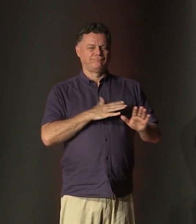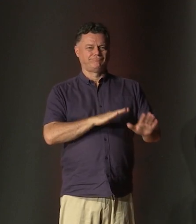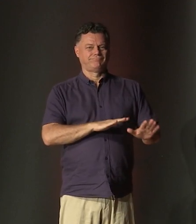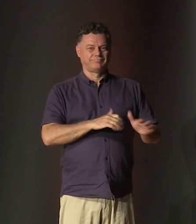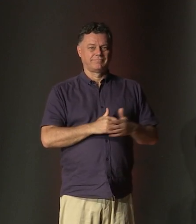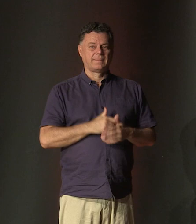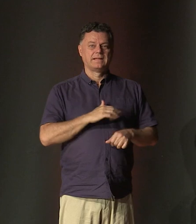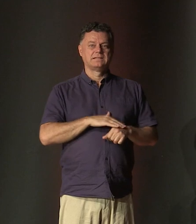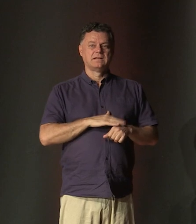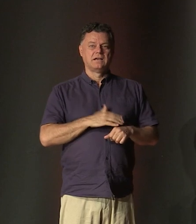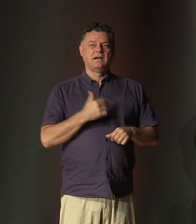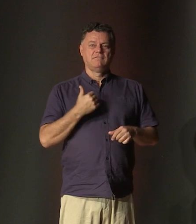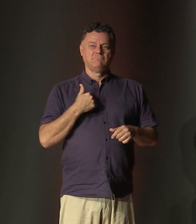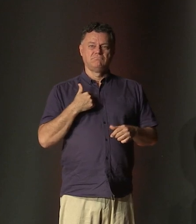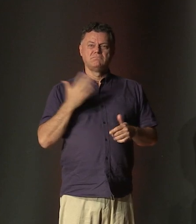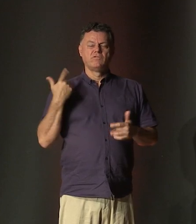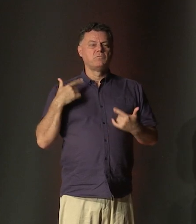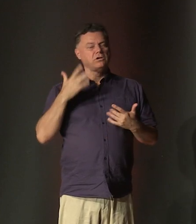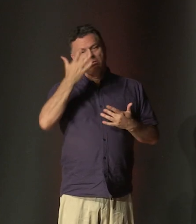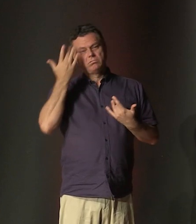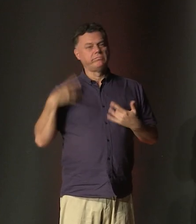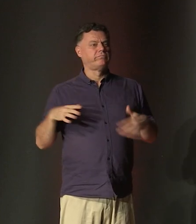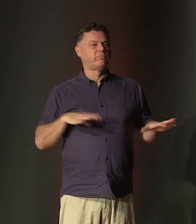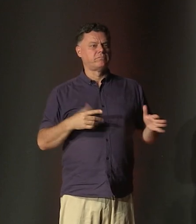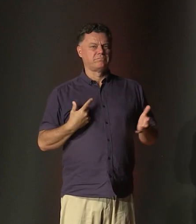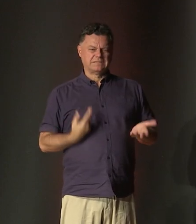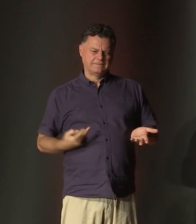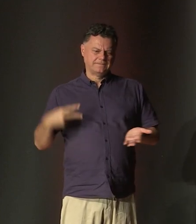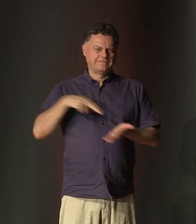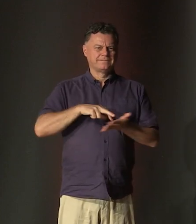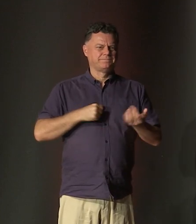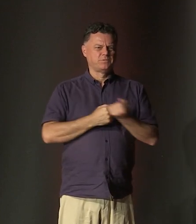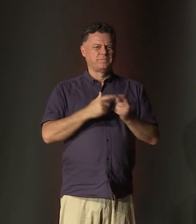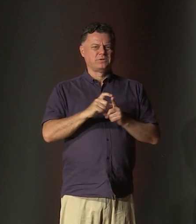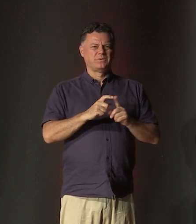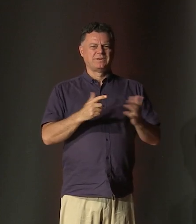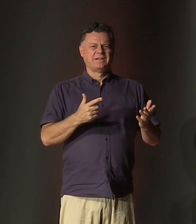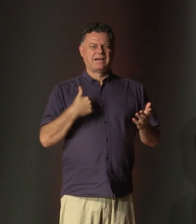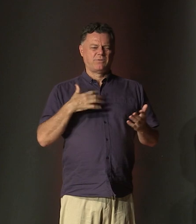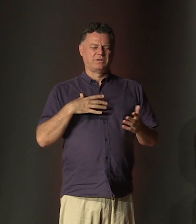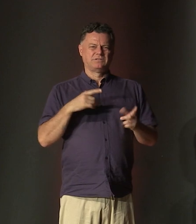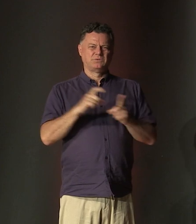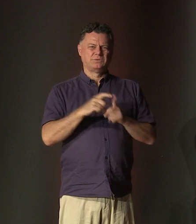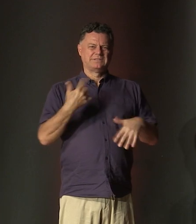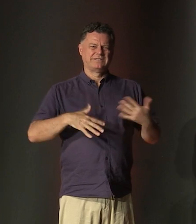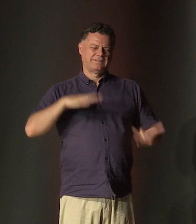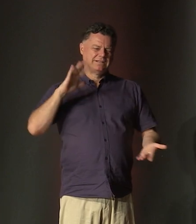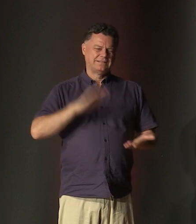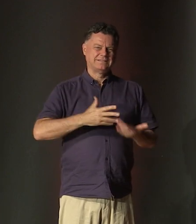to step up to the plate and do something to try to lessen her suffering.